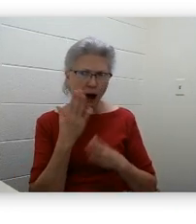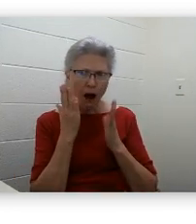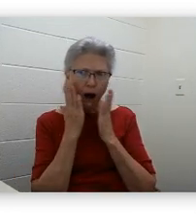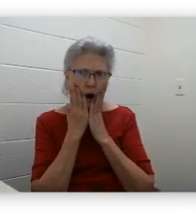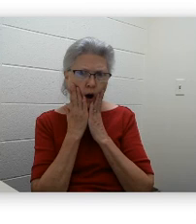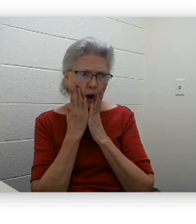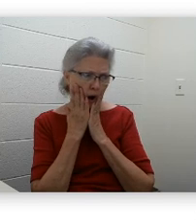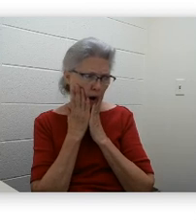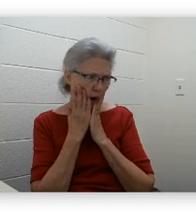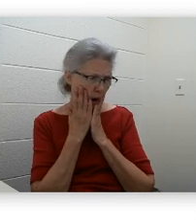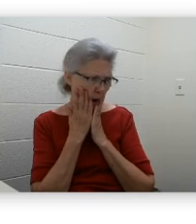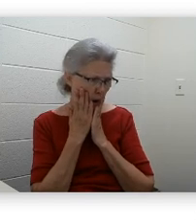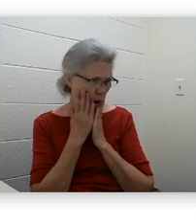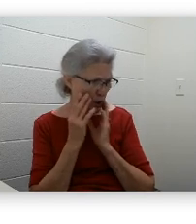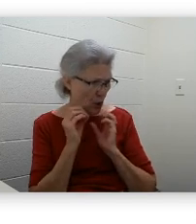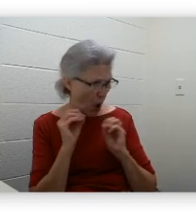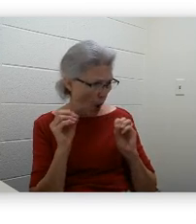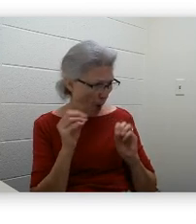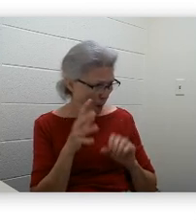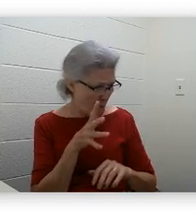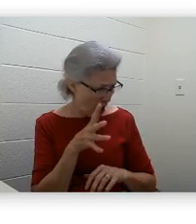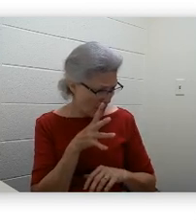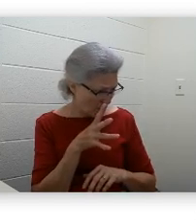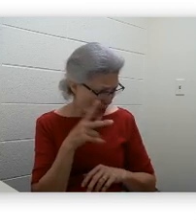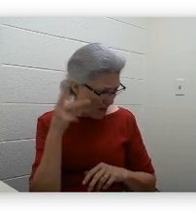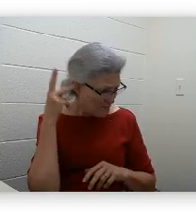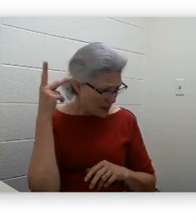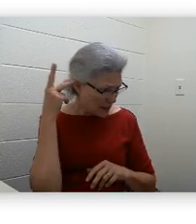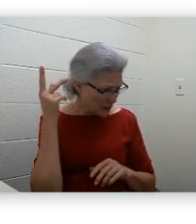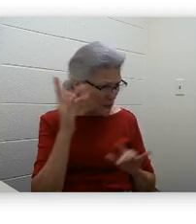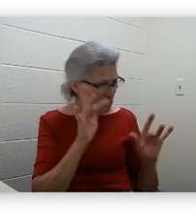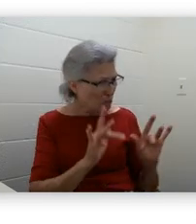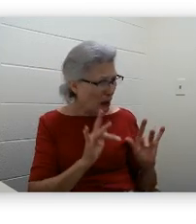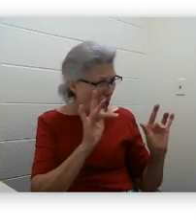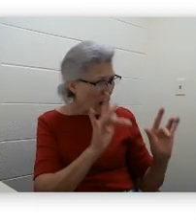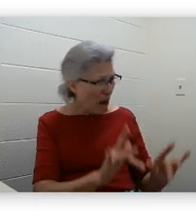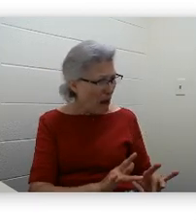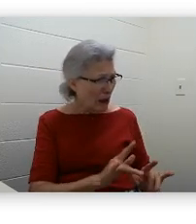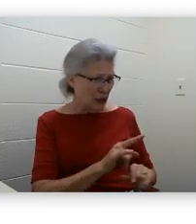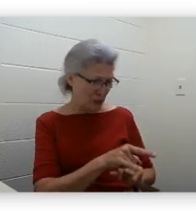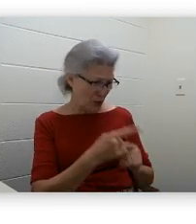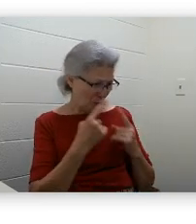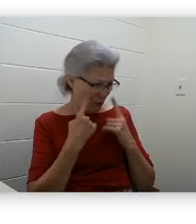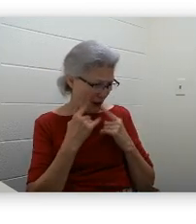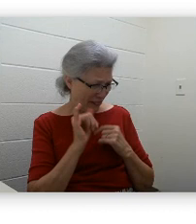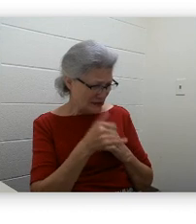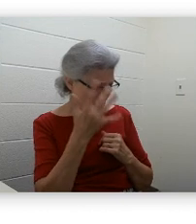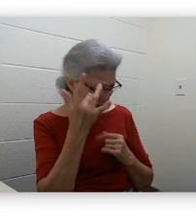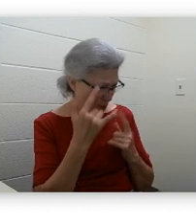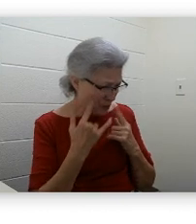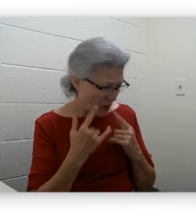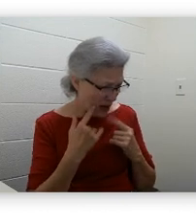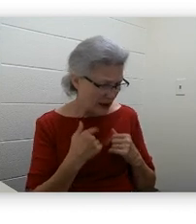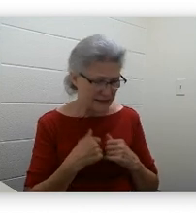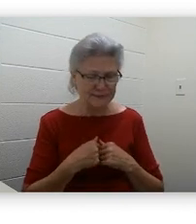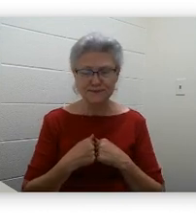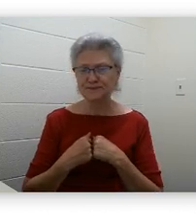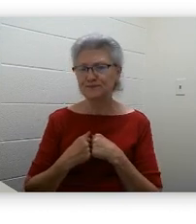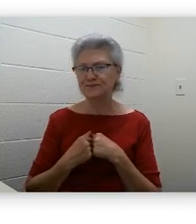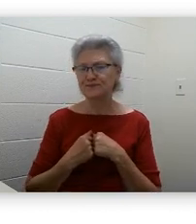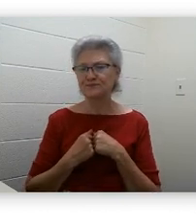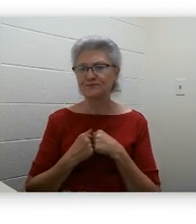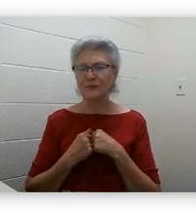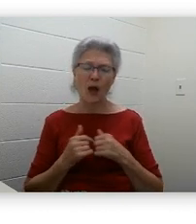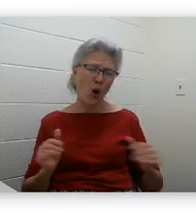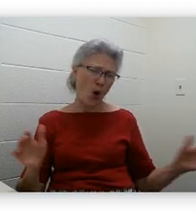of a tragedy. Oh, Peter, no wonder you were crying, she said, got out of bed and ran to